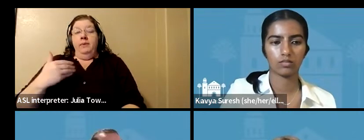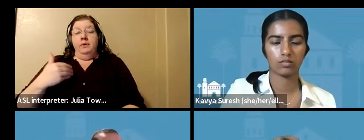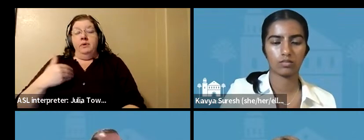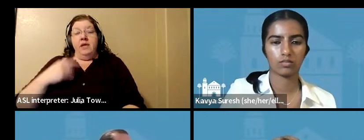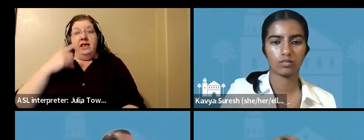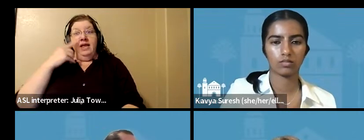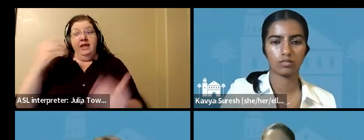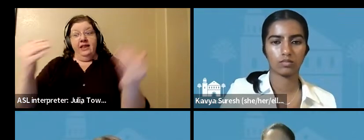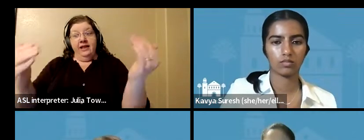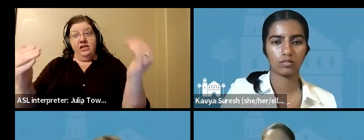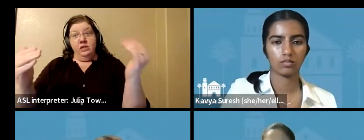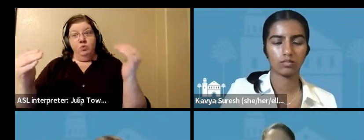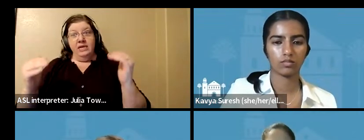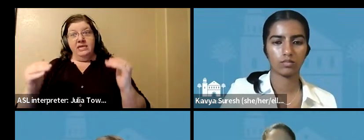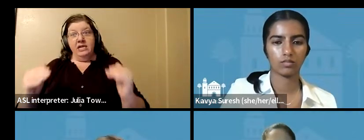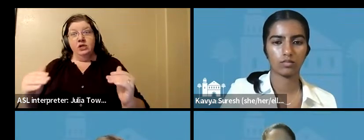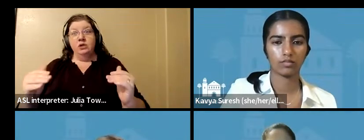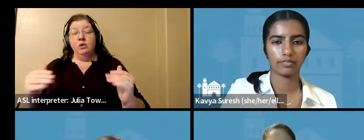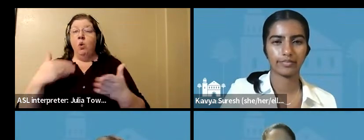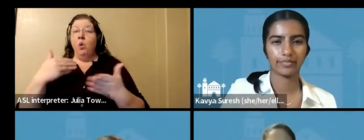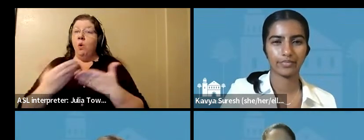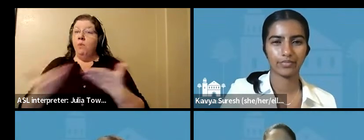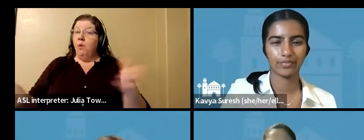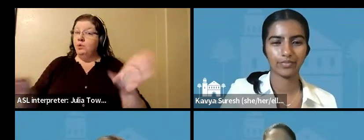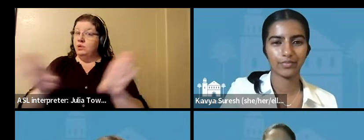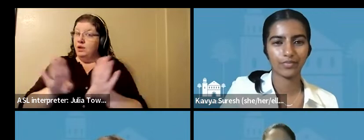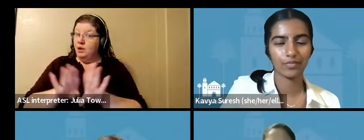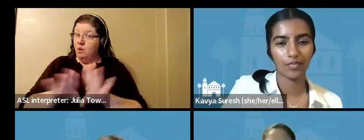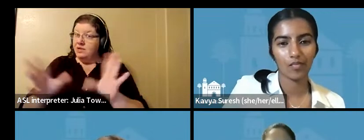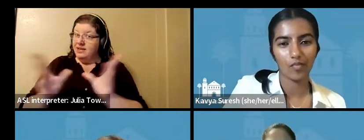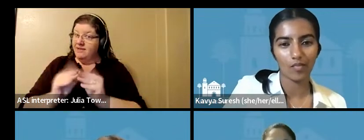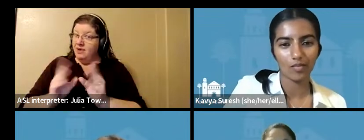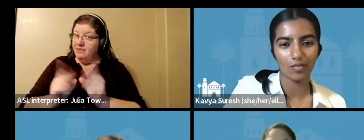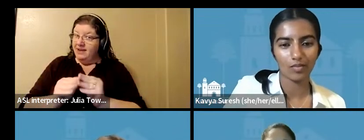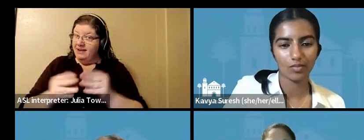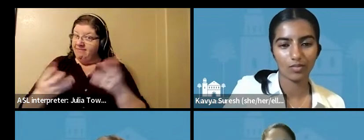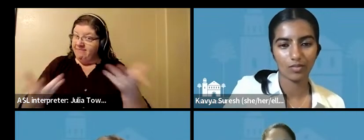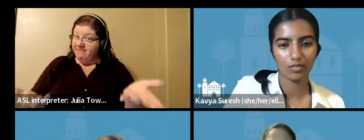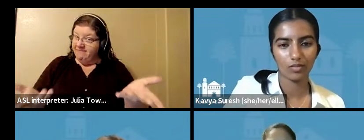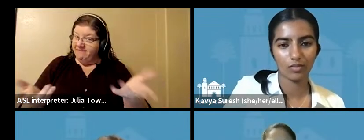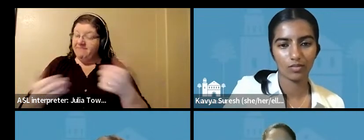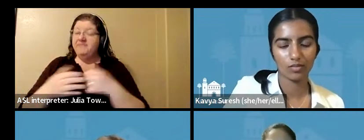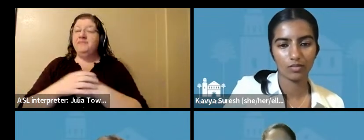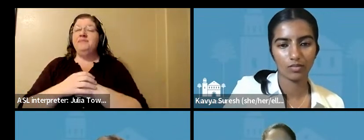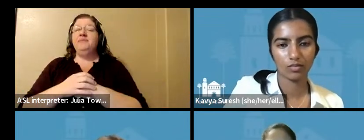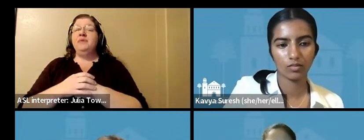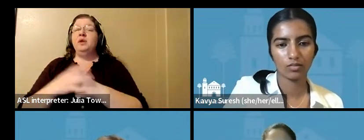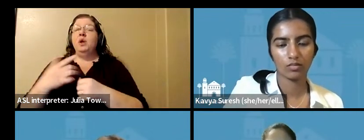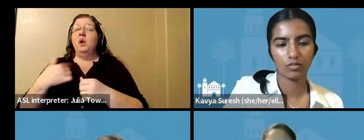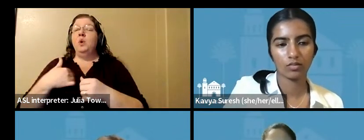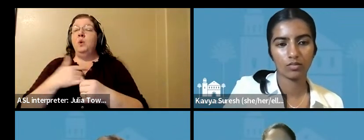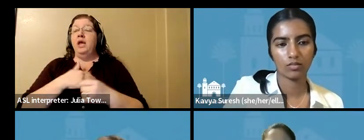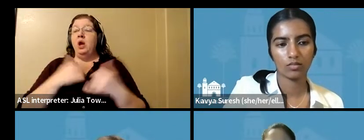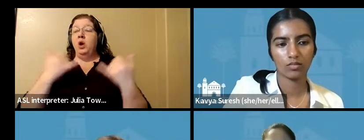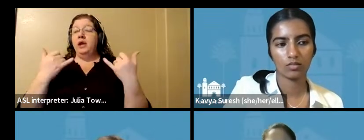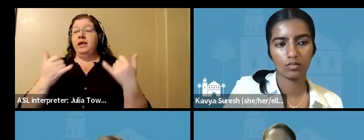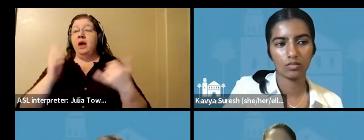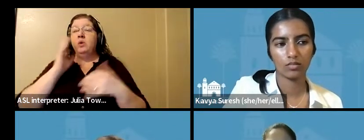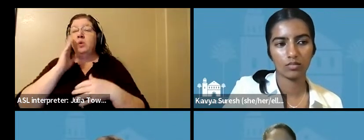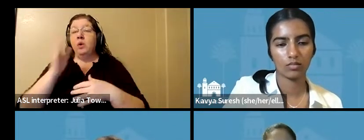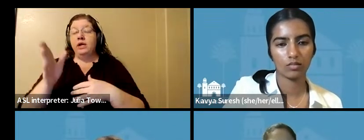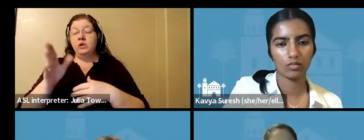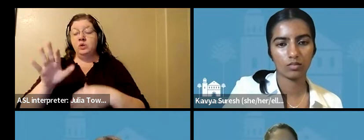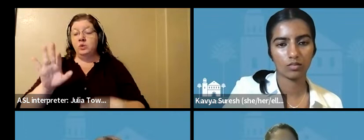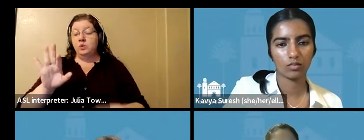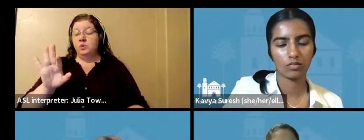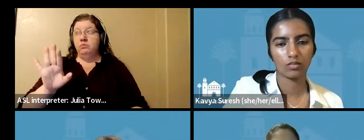brings us to almost the closing of our meeting. We are now going to